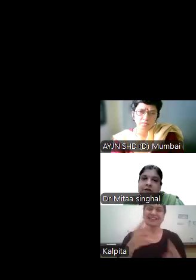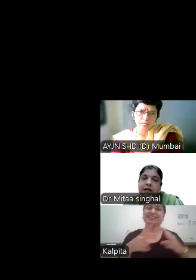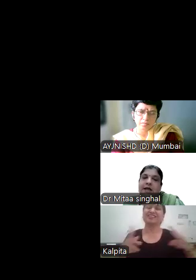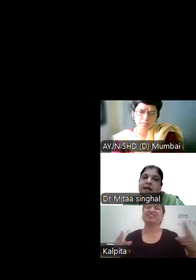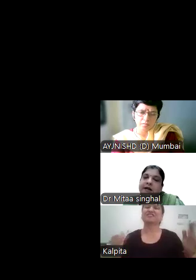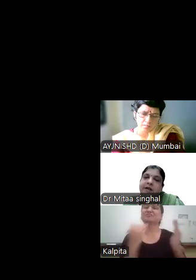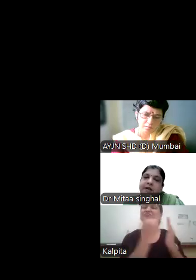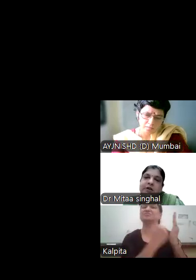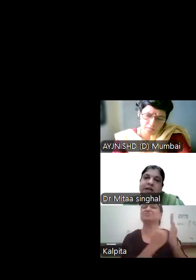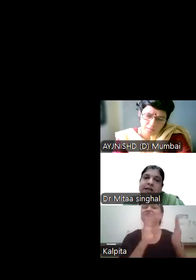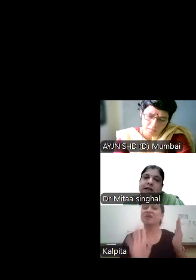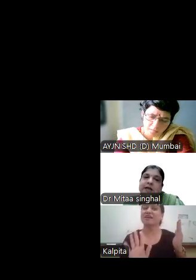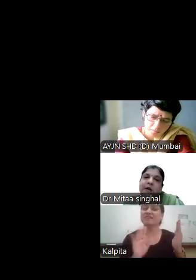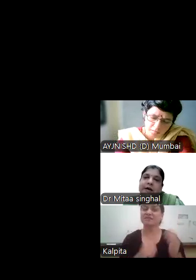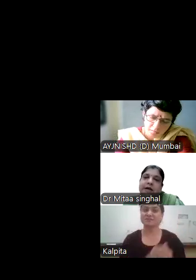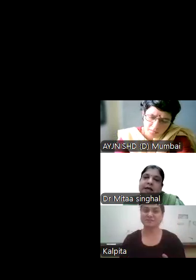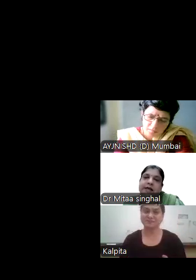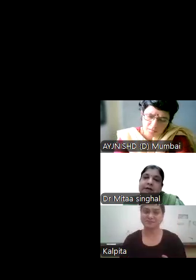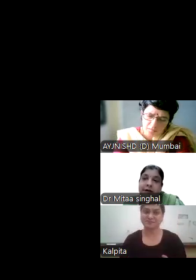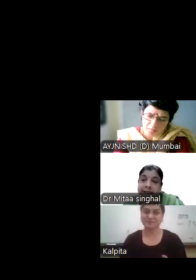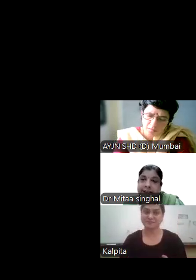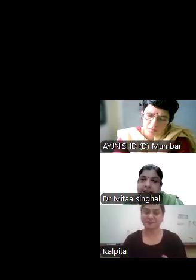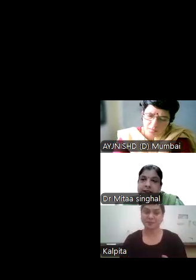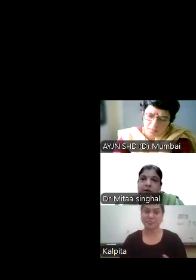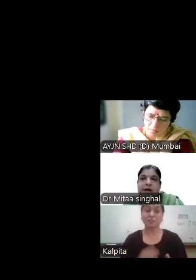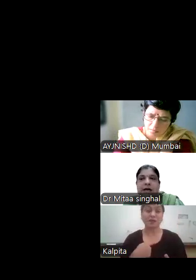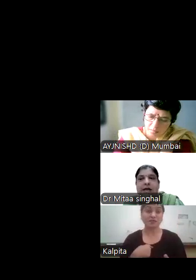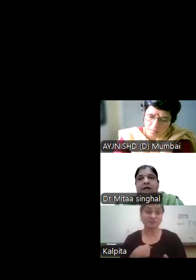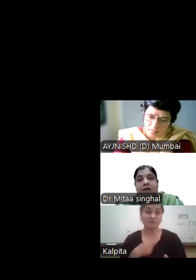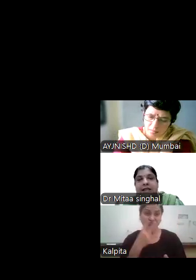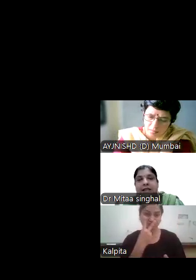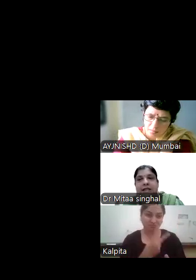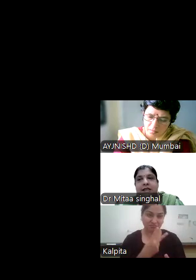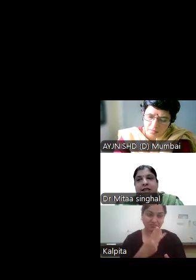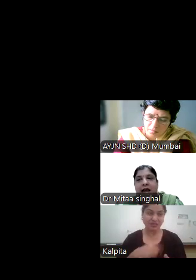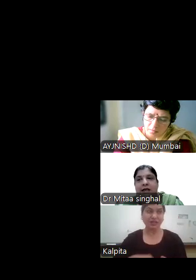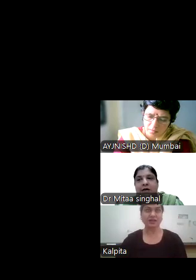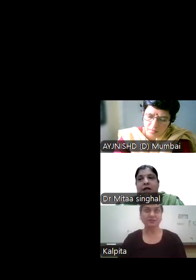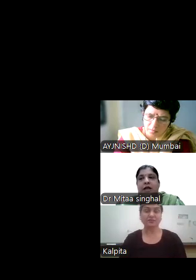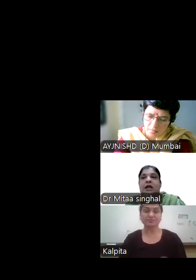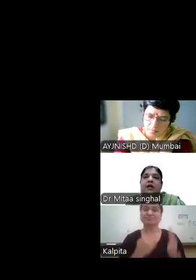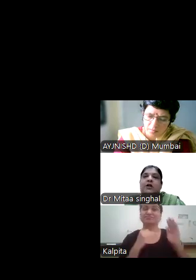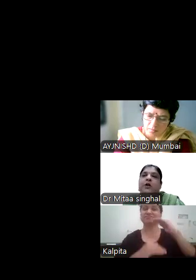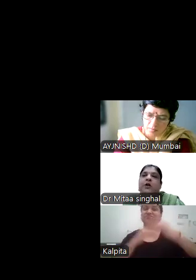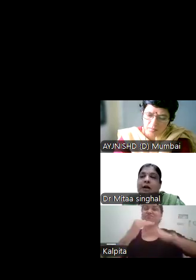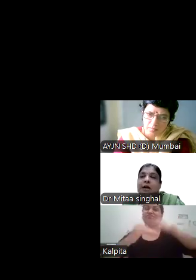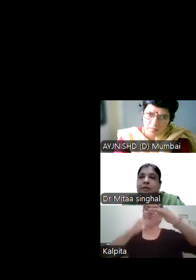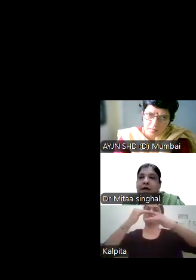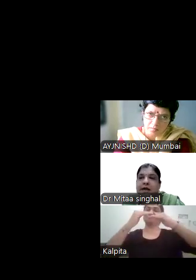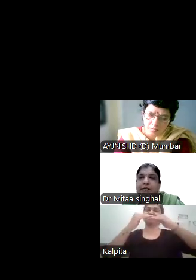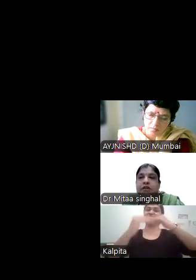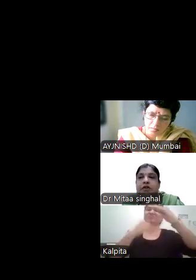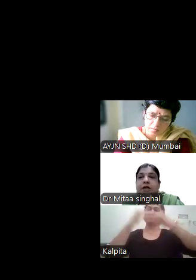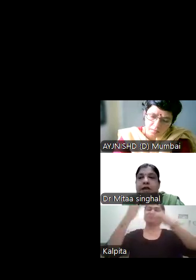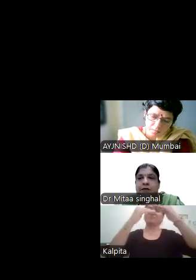achieved. Then we need to check the developmental reflexes. Developmental reflexes as a sign of the